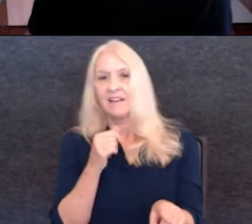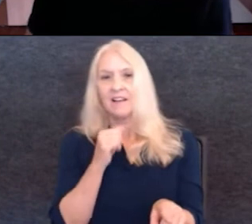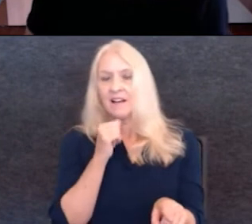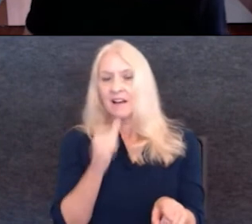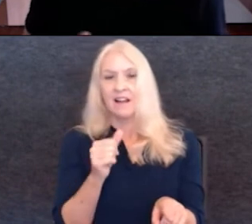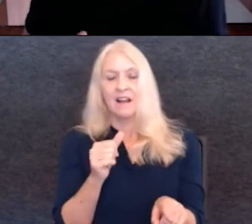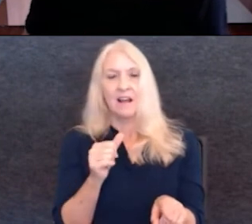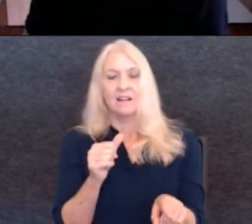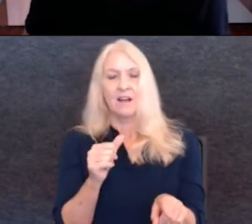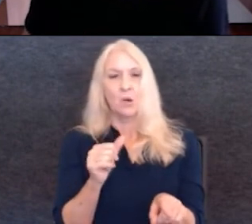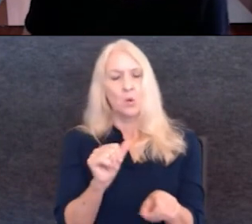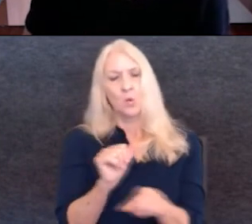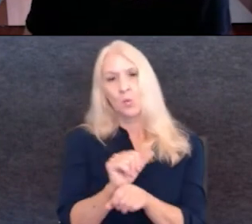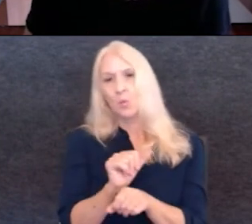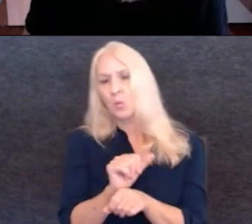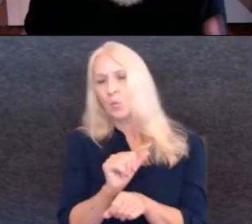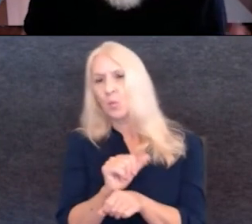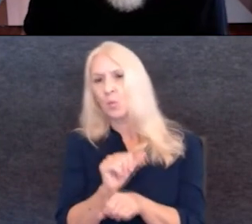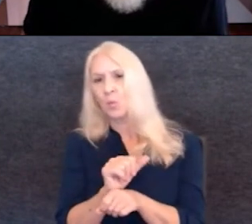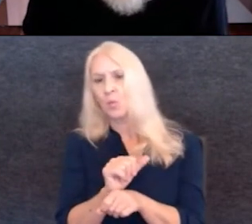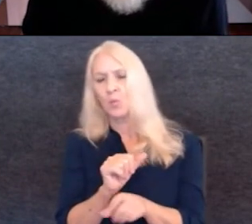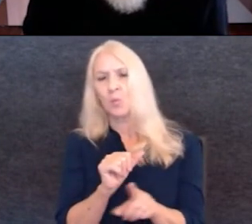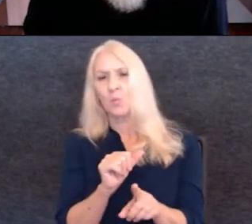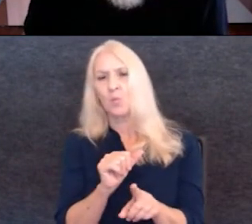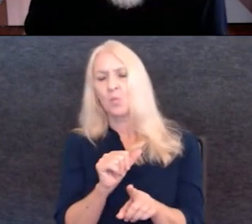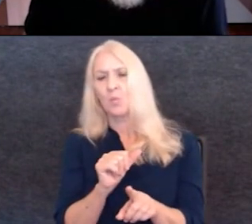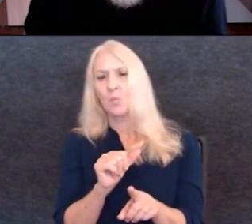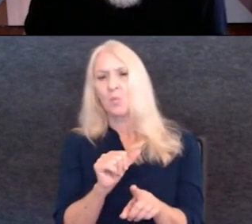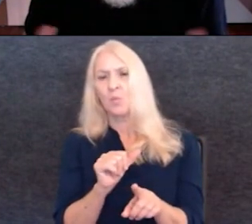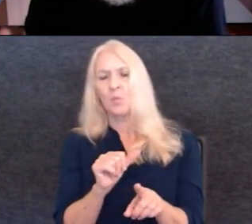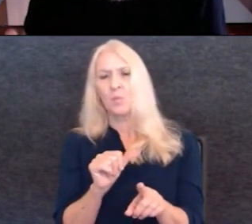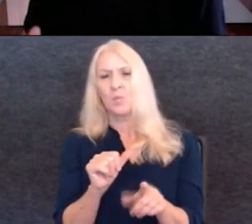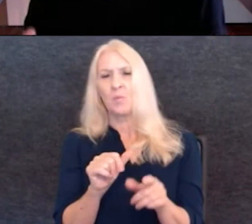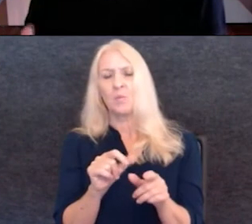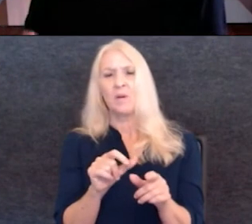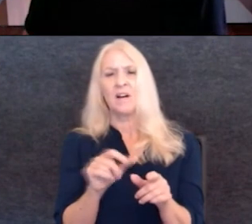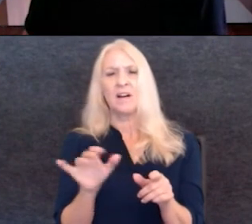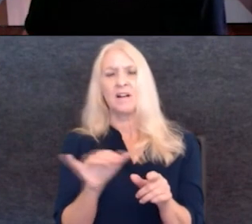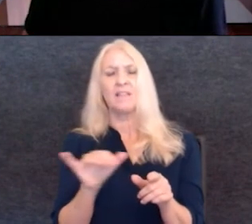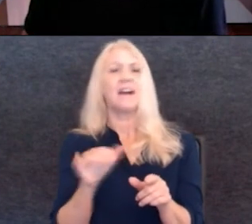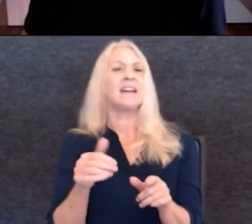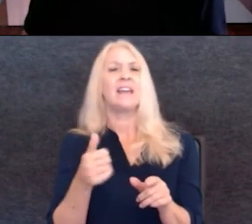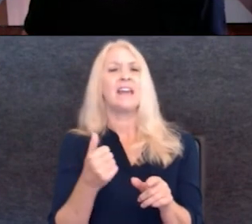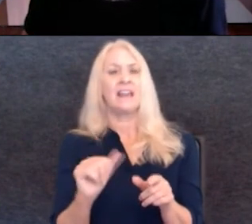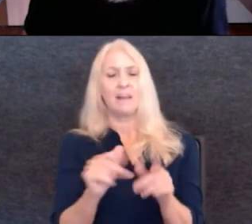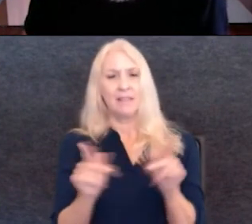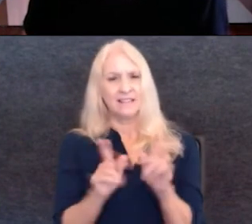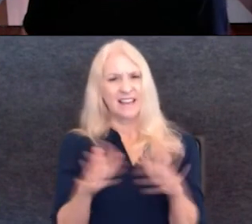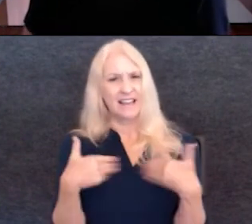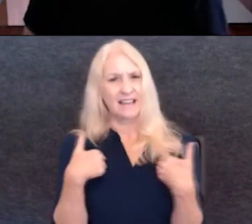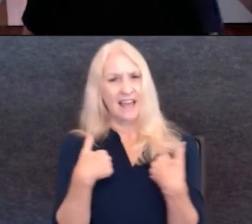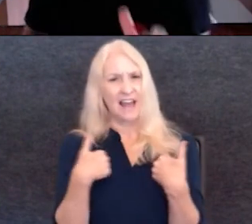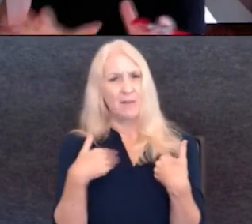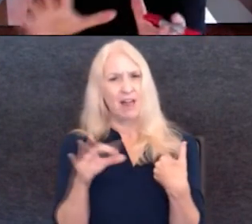cigarette brands. I don't work with, I was asked to design a store that they sell fur, animal fur, and I say I'm not gonna